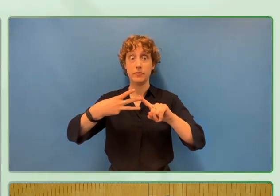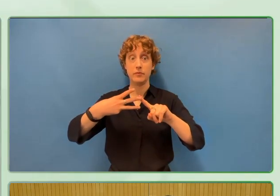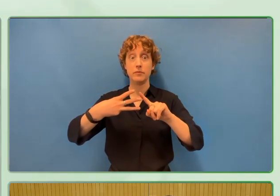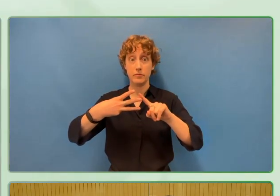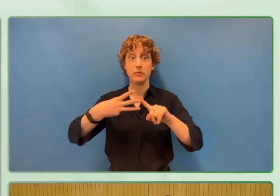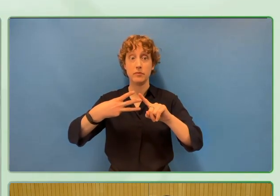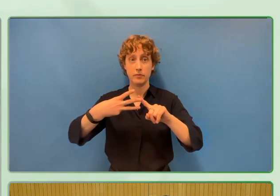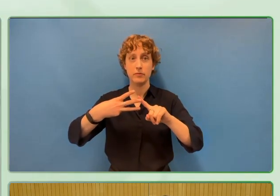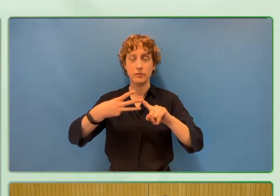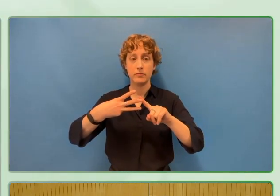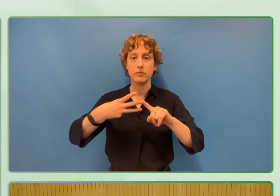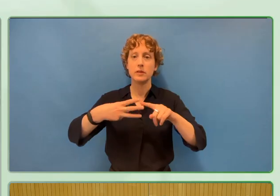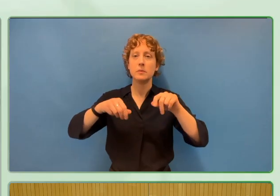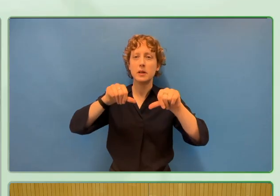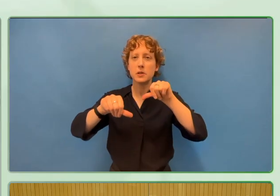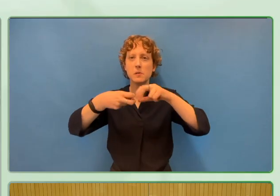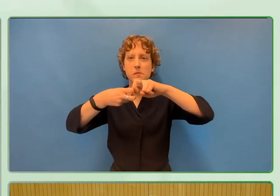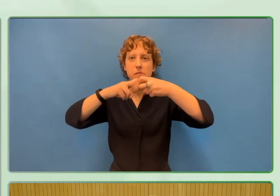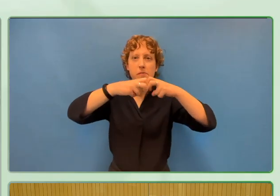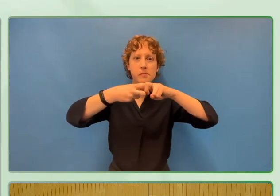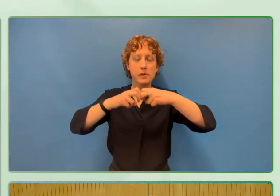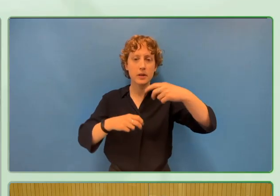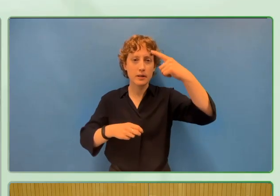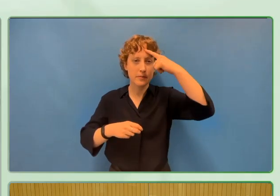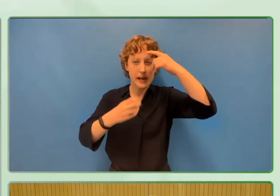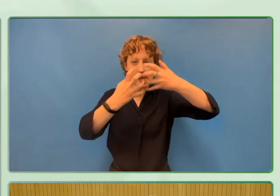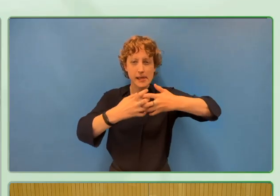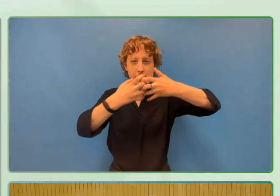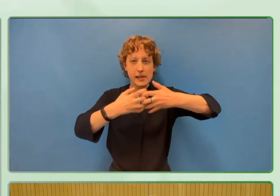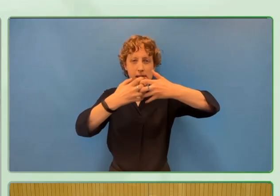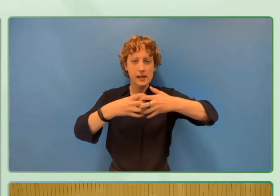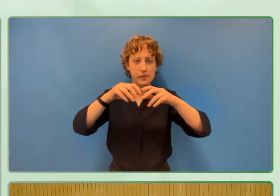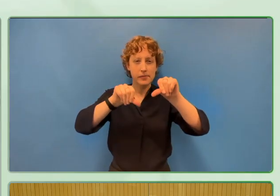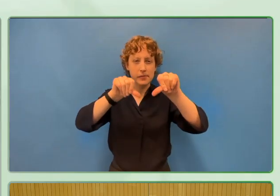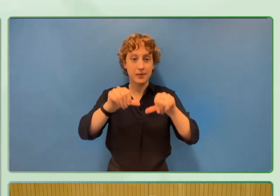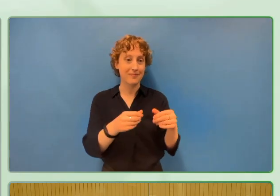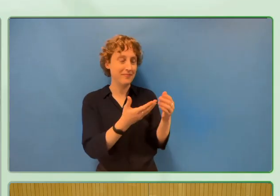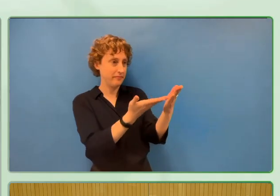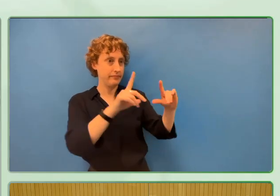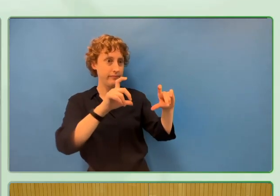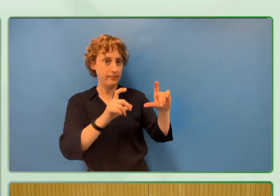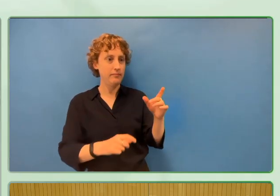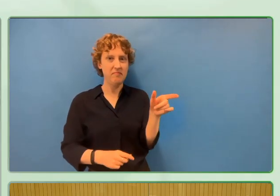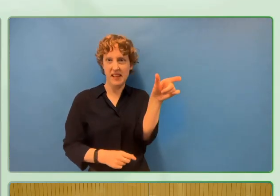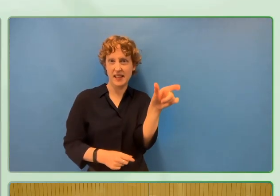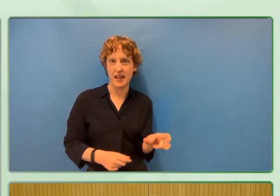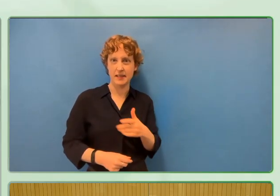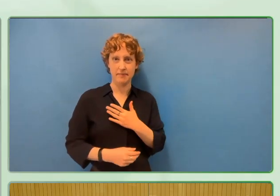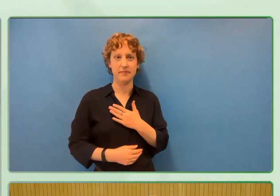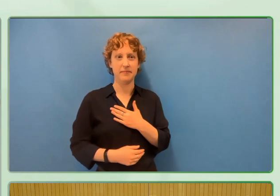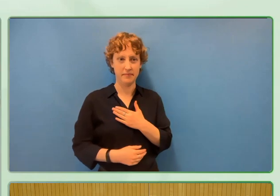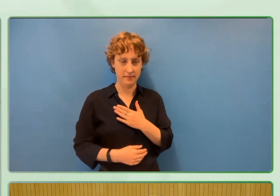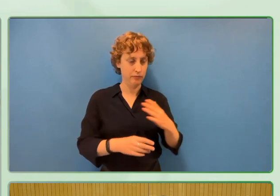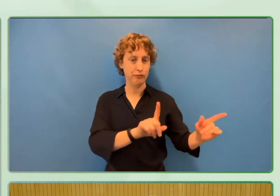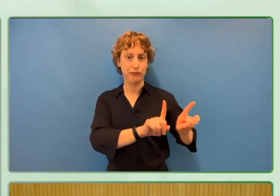and brain games you can do. There's one of our clients and one of our people working with him.